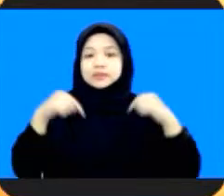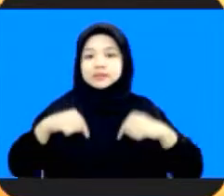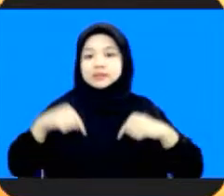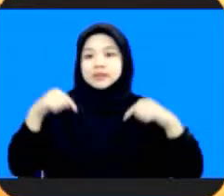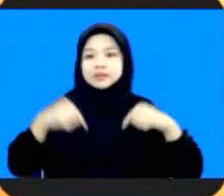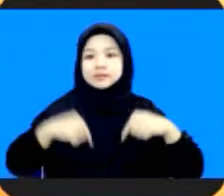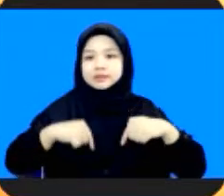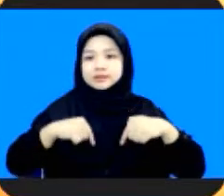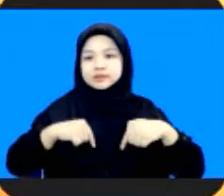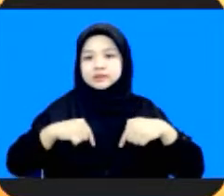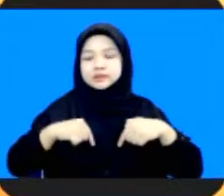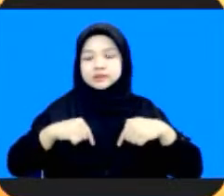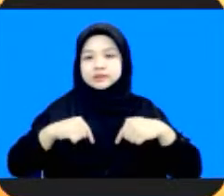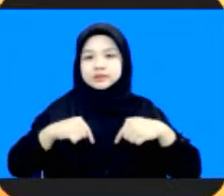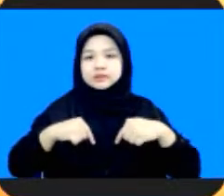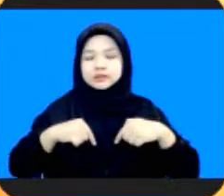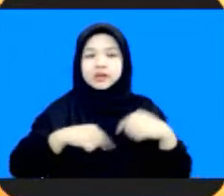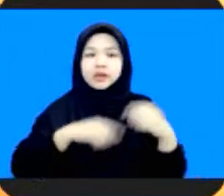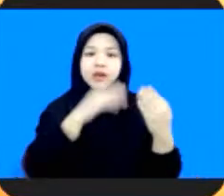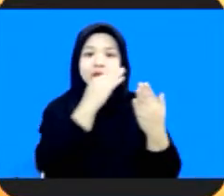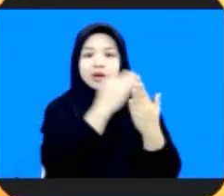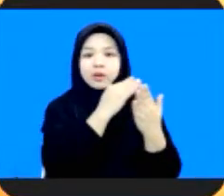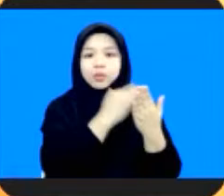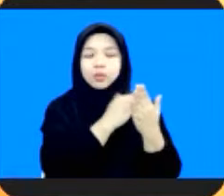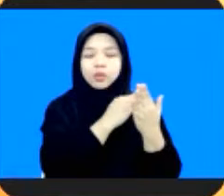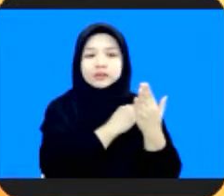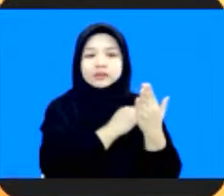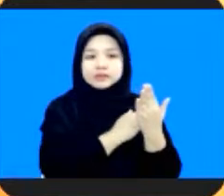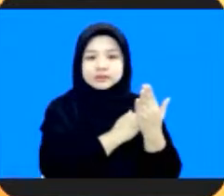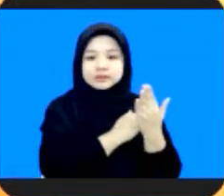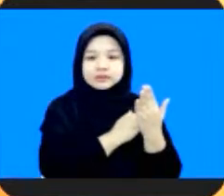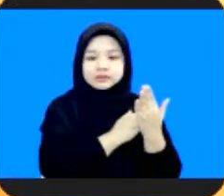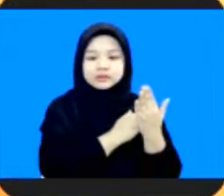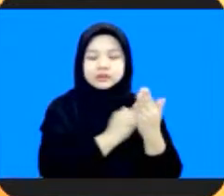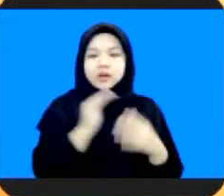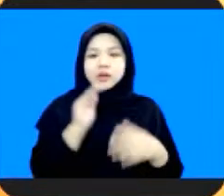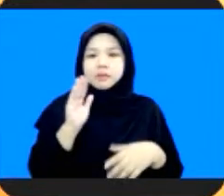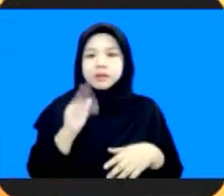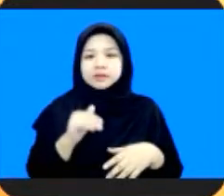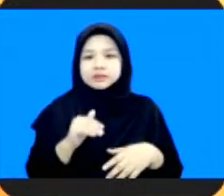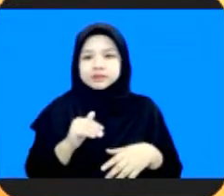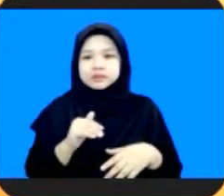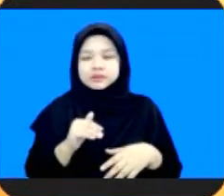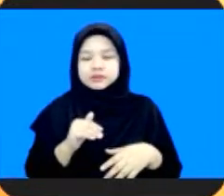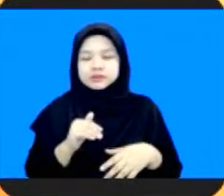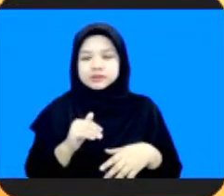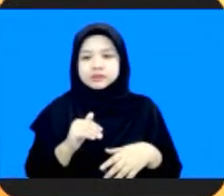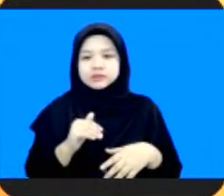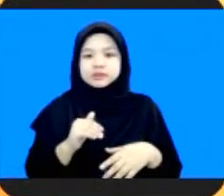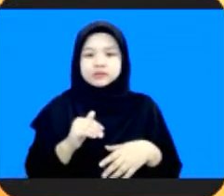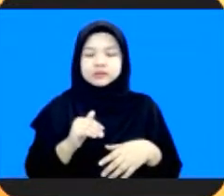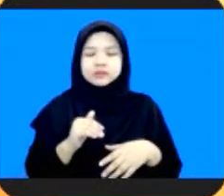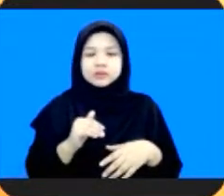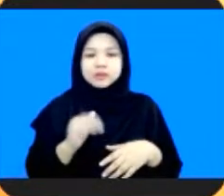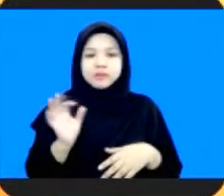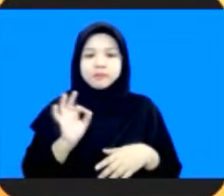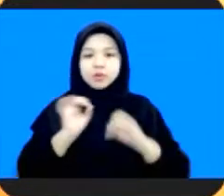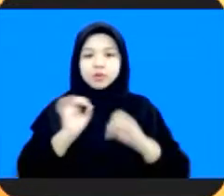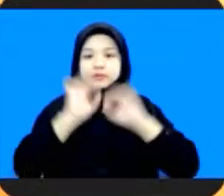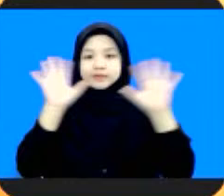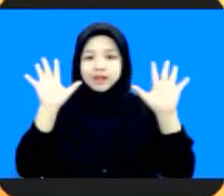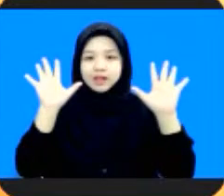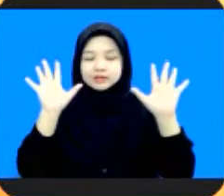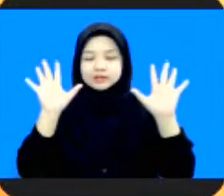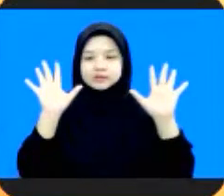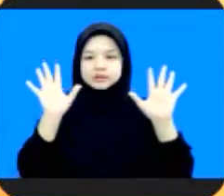help in terms of reducing a number of hoaxes circulated and for people to understand what are the